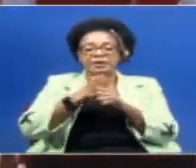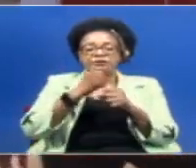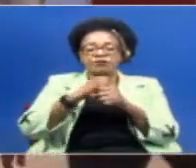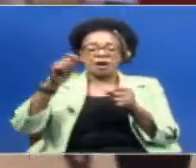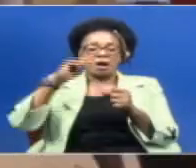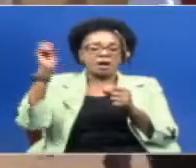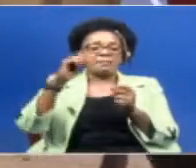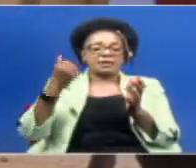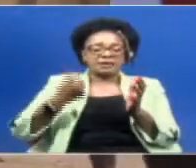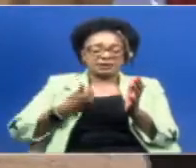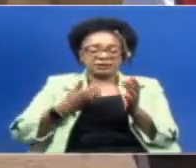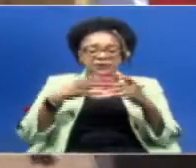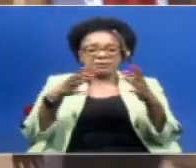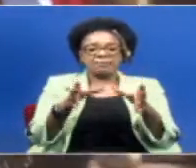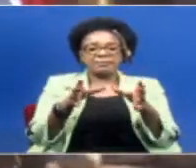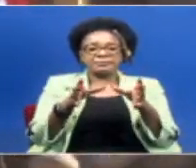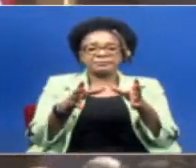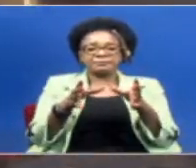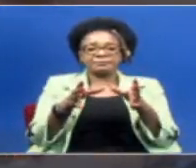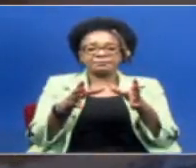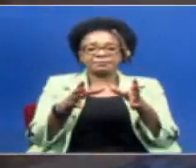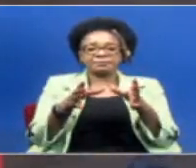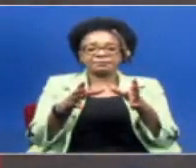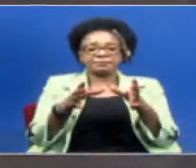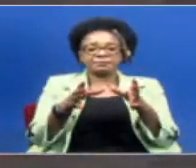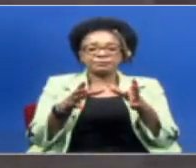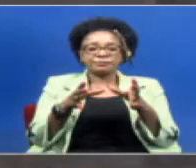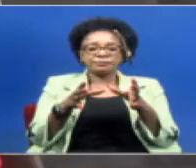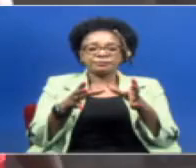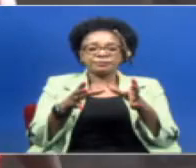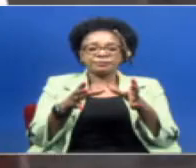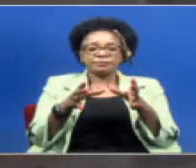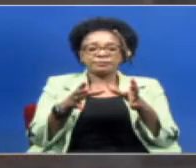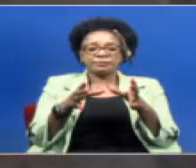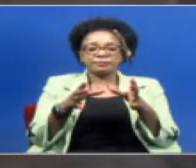National Team. Good job! Kuna mtu amechoka songi.